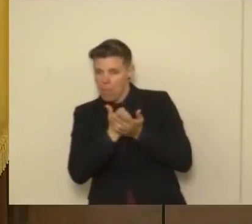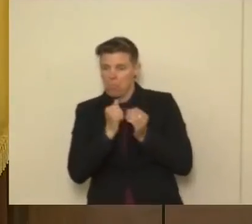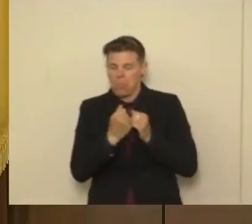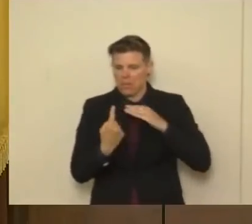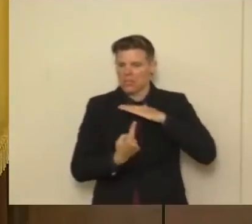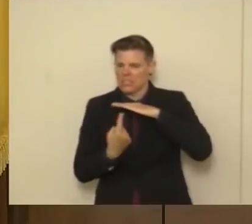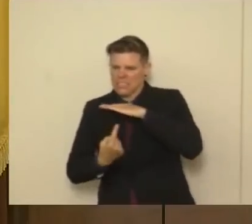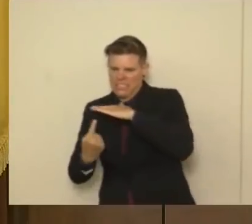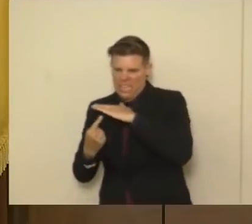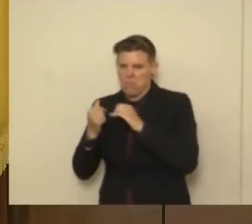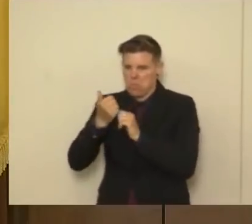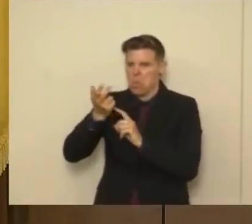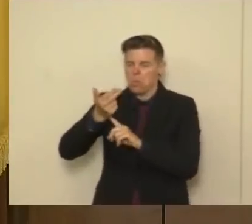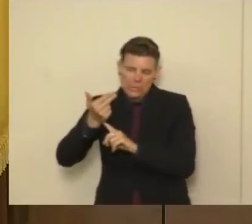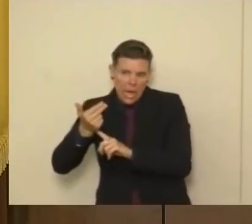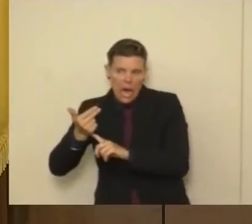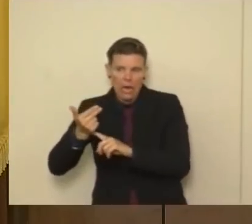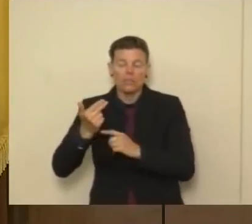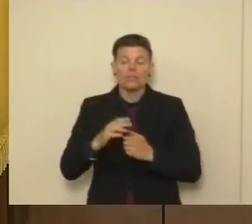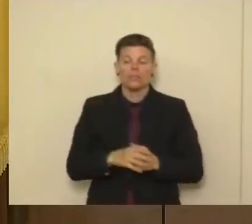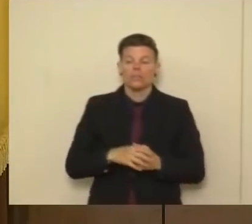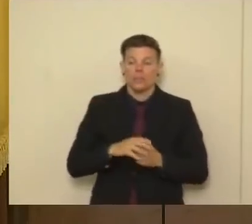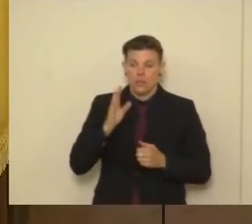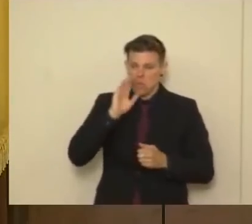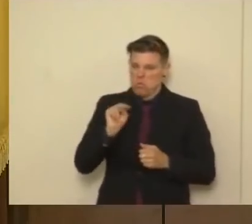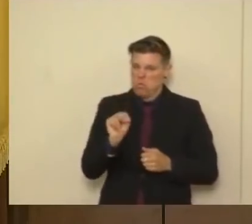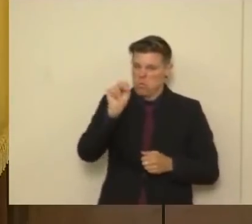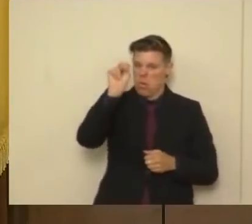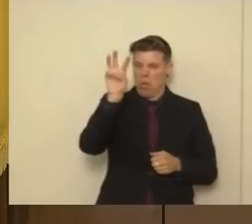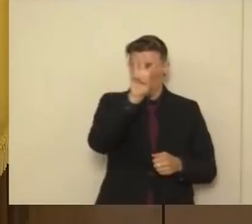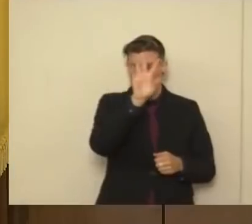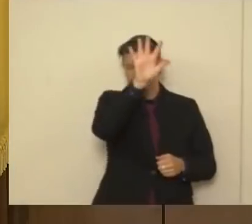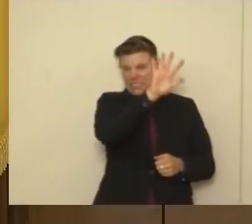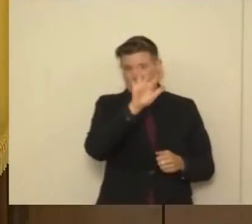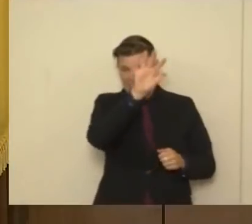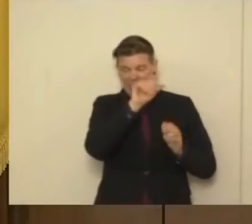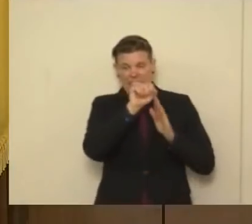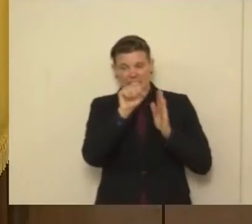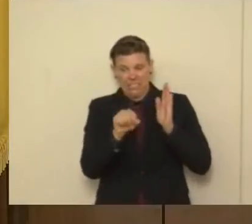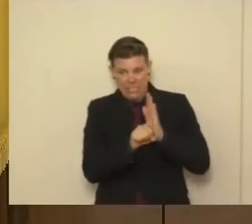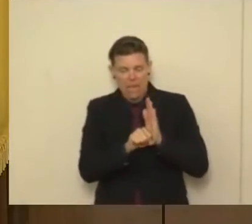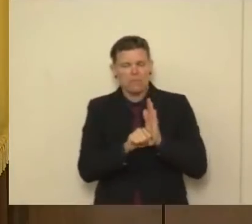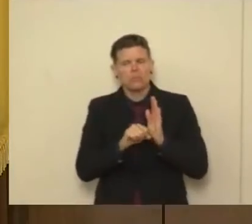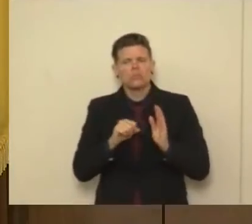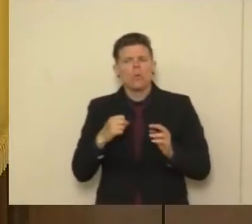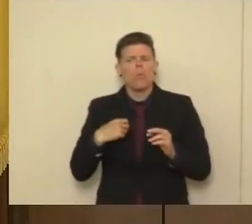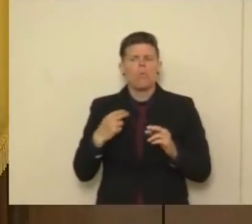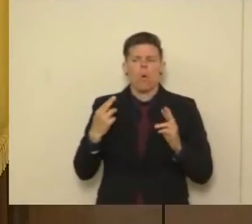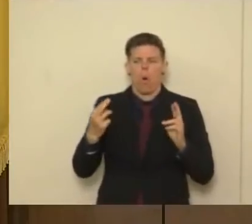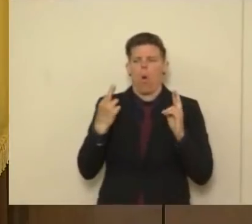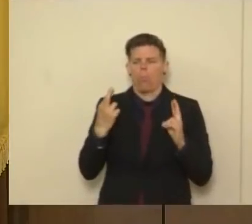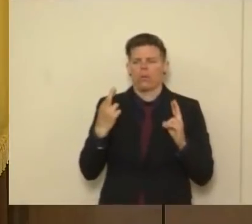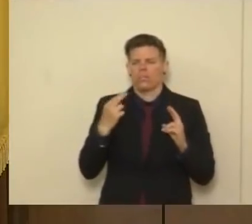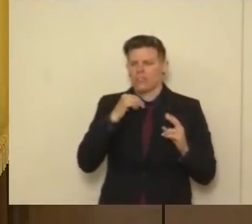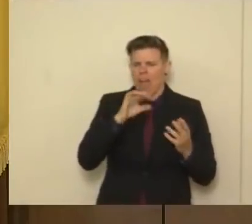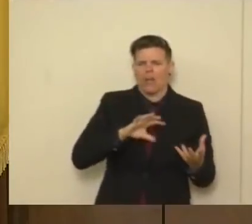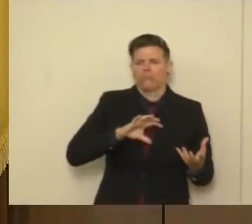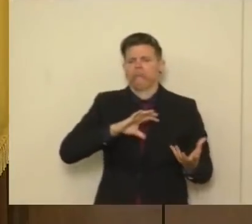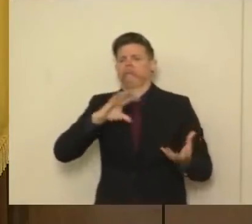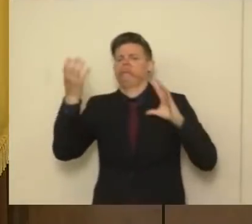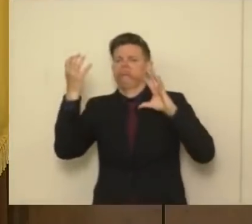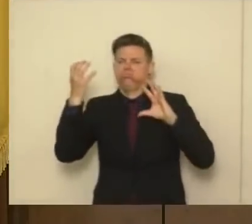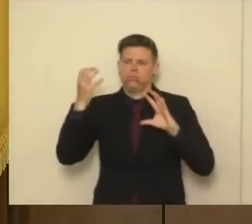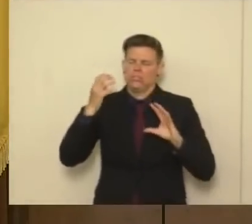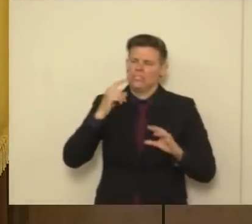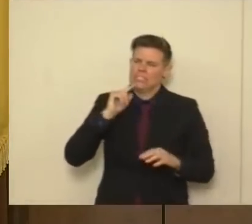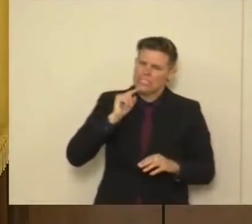but particularly in the northwest region of the state. So I hope that it doesn't create any more